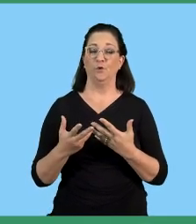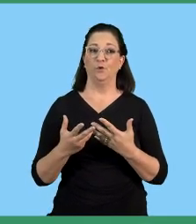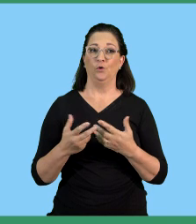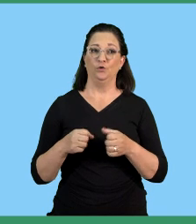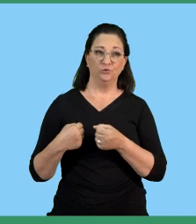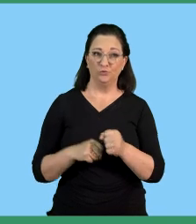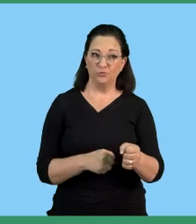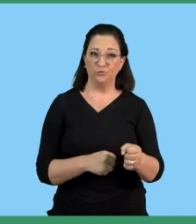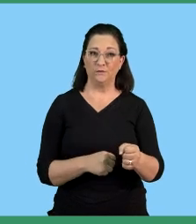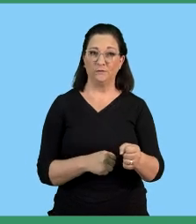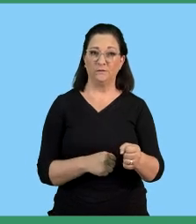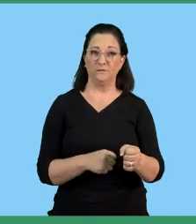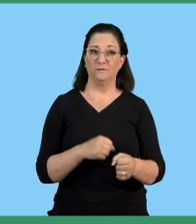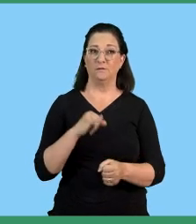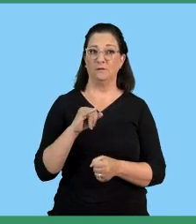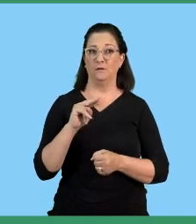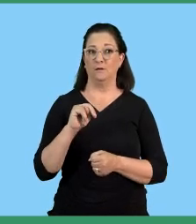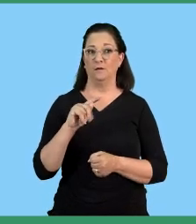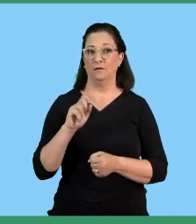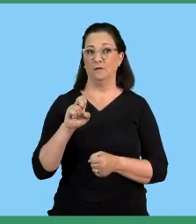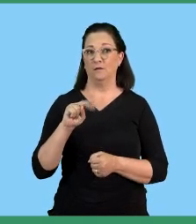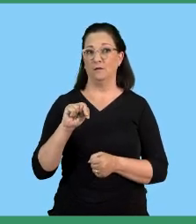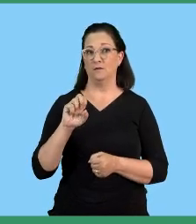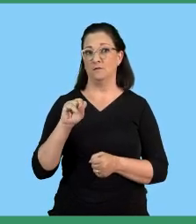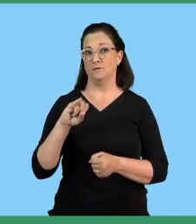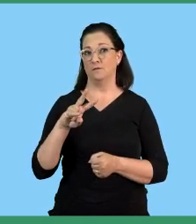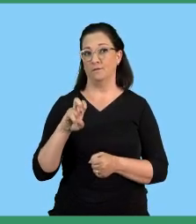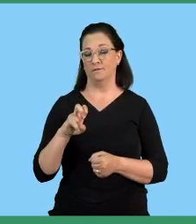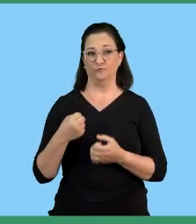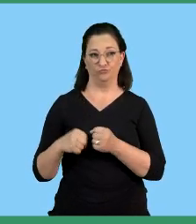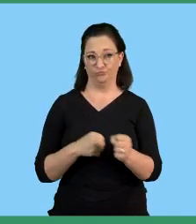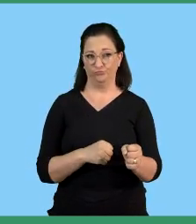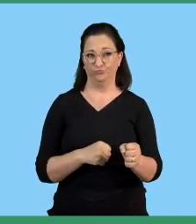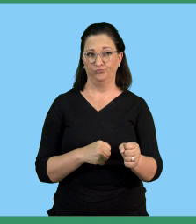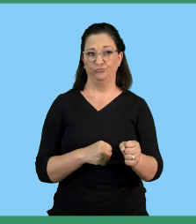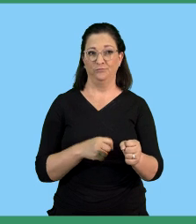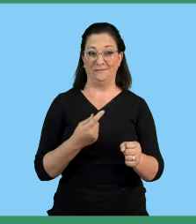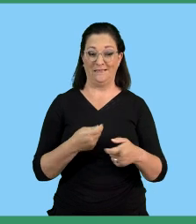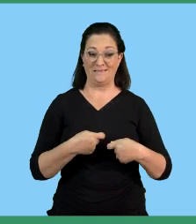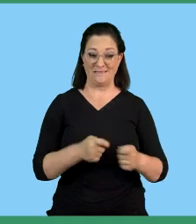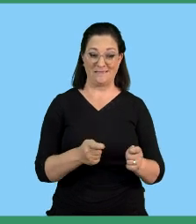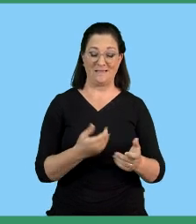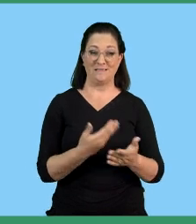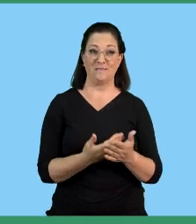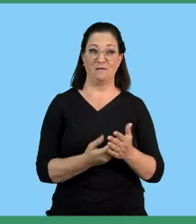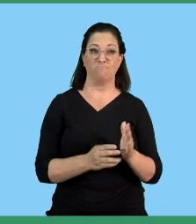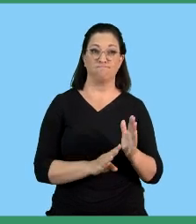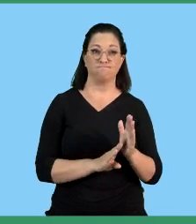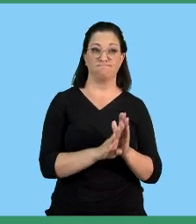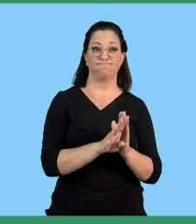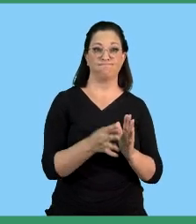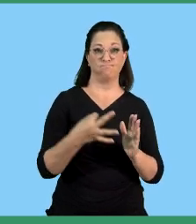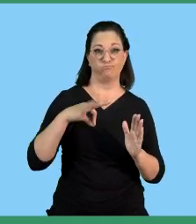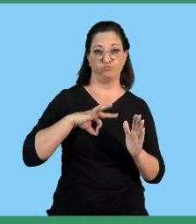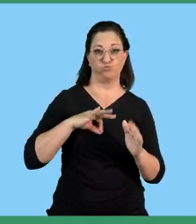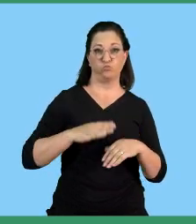strategies. These are the positives of intensive strategy. Right, the positives, the first one, it increases sales or income